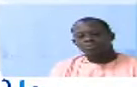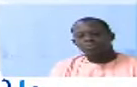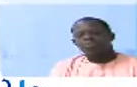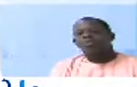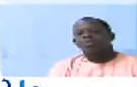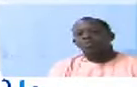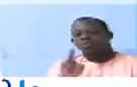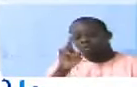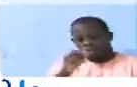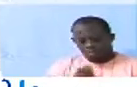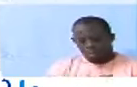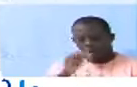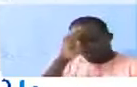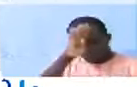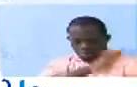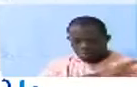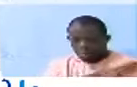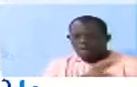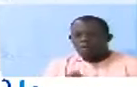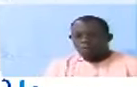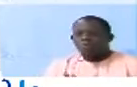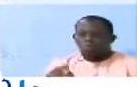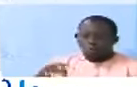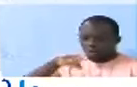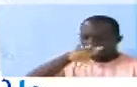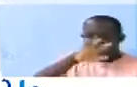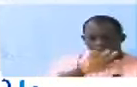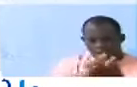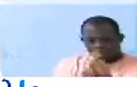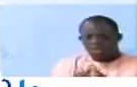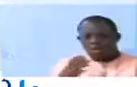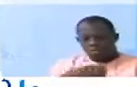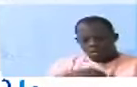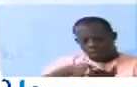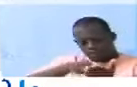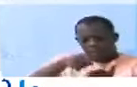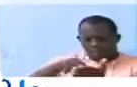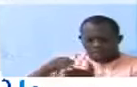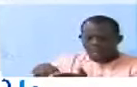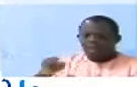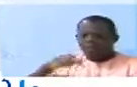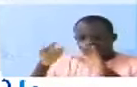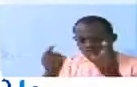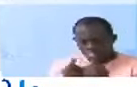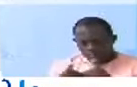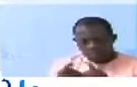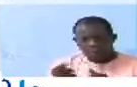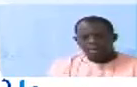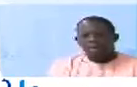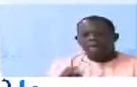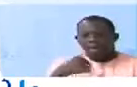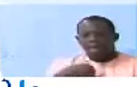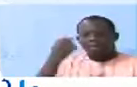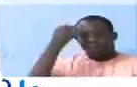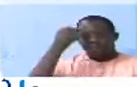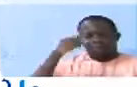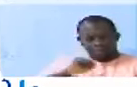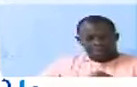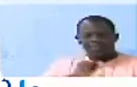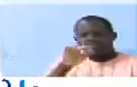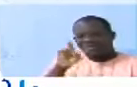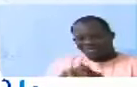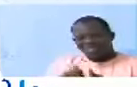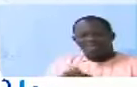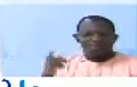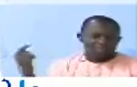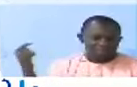One of my brothers went up to a point in the market. He wanted to buy something. I think that's where he also had this